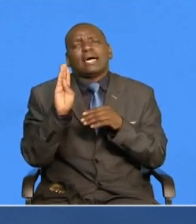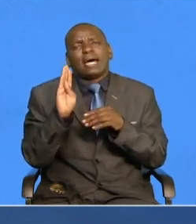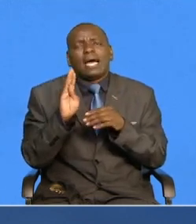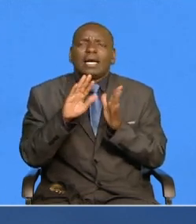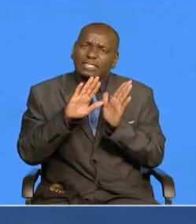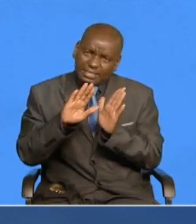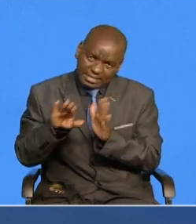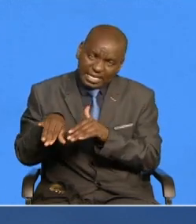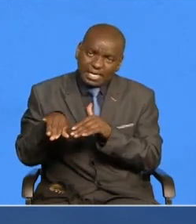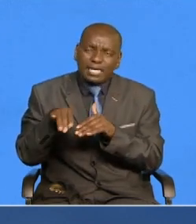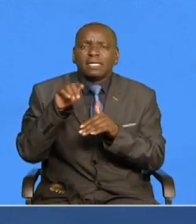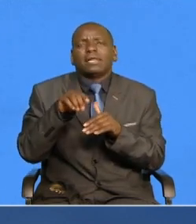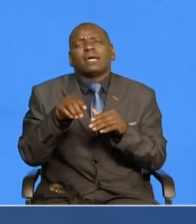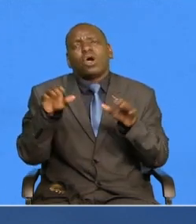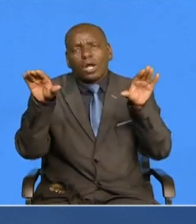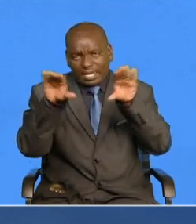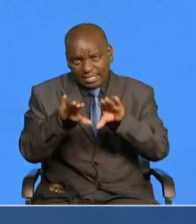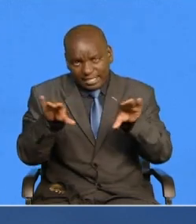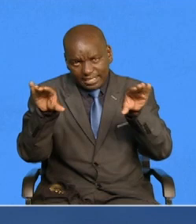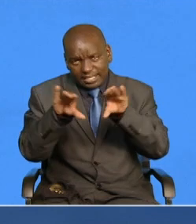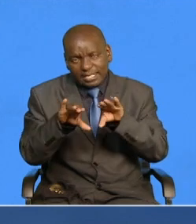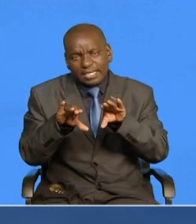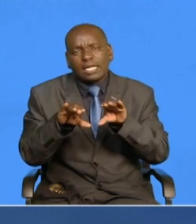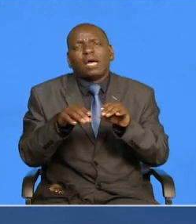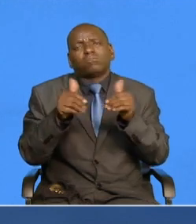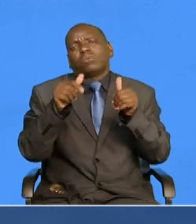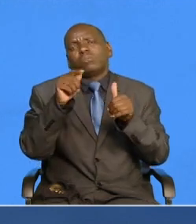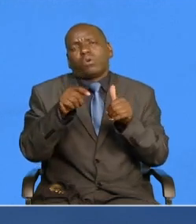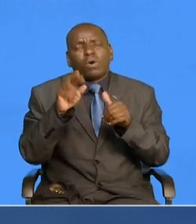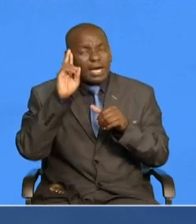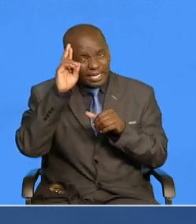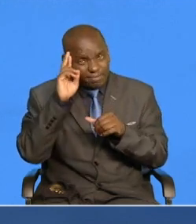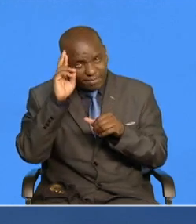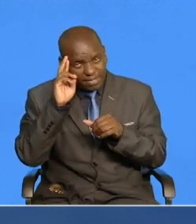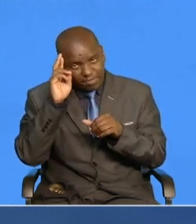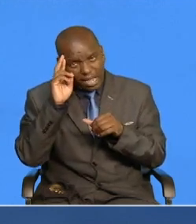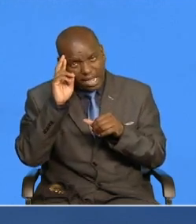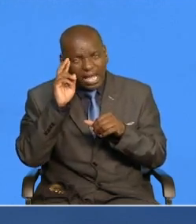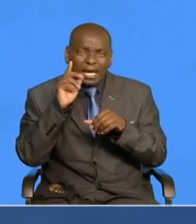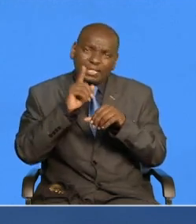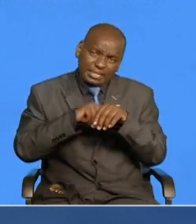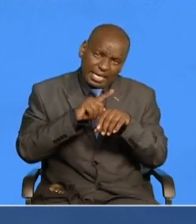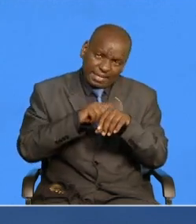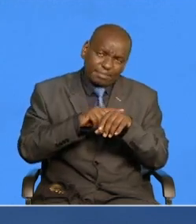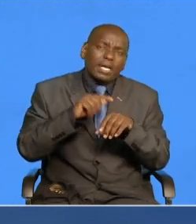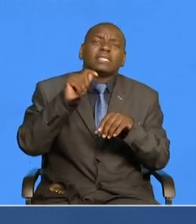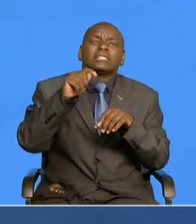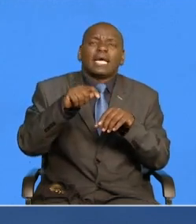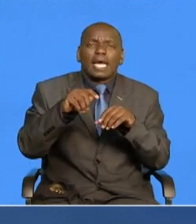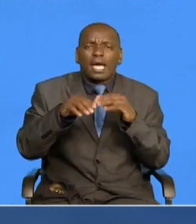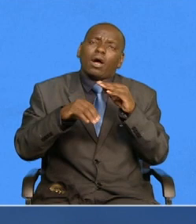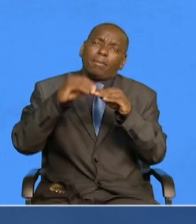simply stay away from party gatherings if you can. Remember, you can always have as